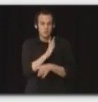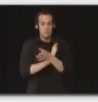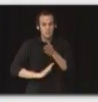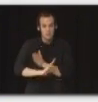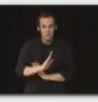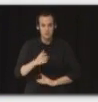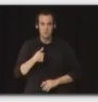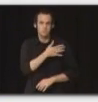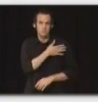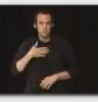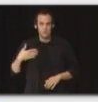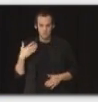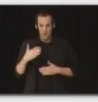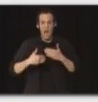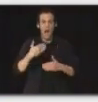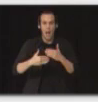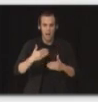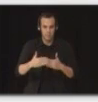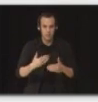our wish is for all of these